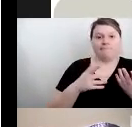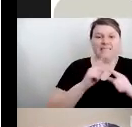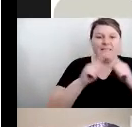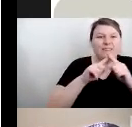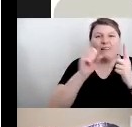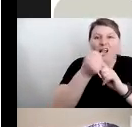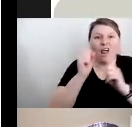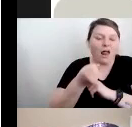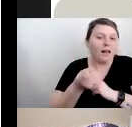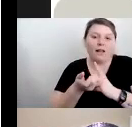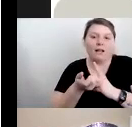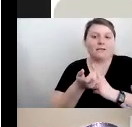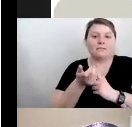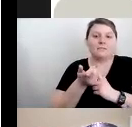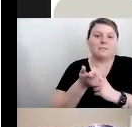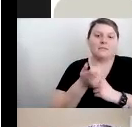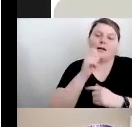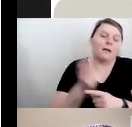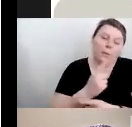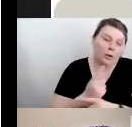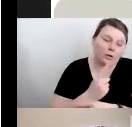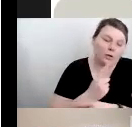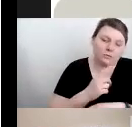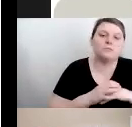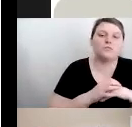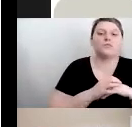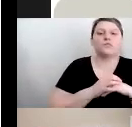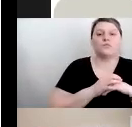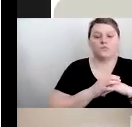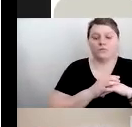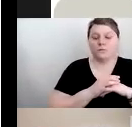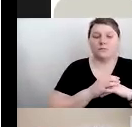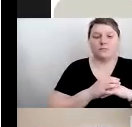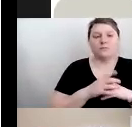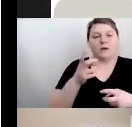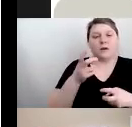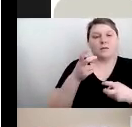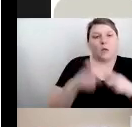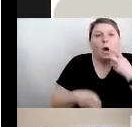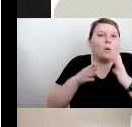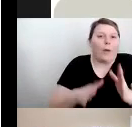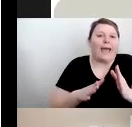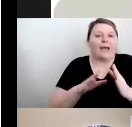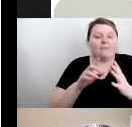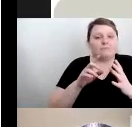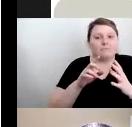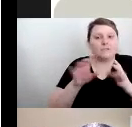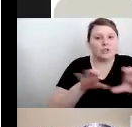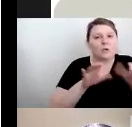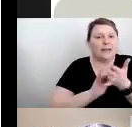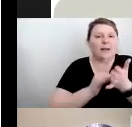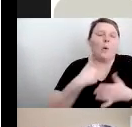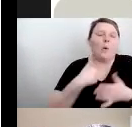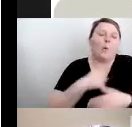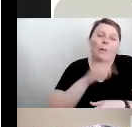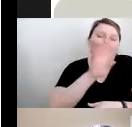different scenarios that maybe are not appropriate. And so it's a very hard way to do medicine. We would never allow a